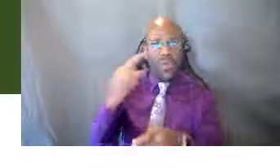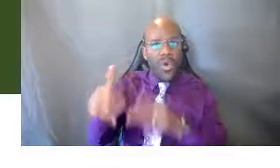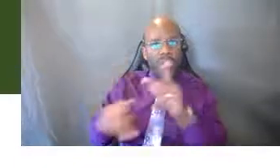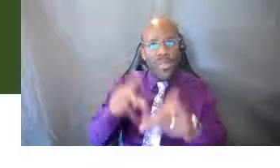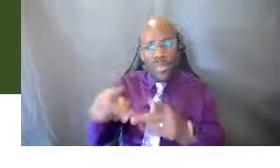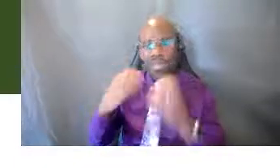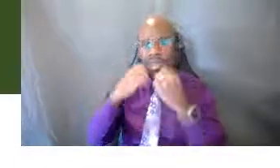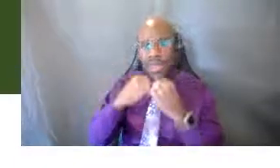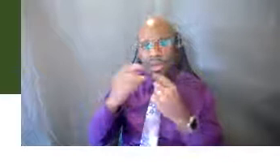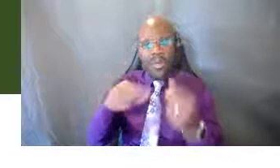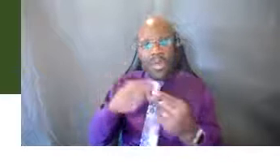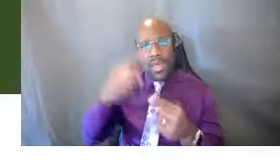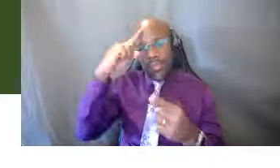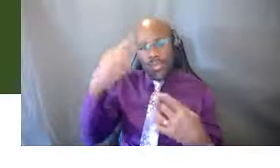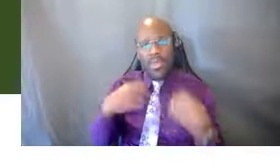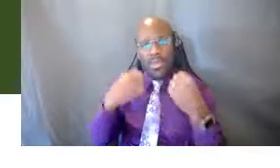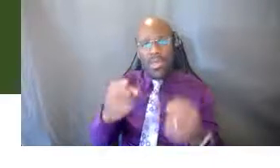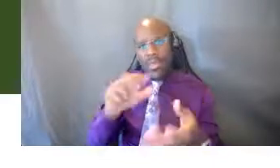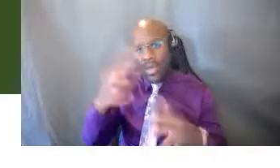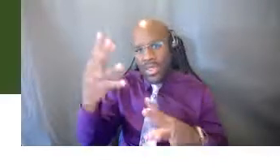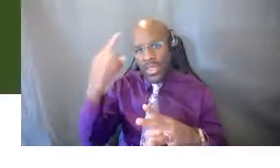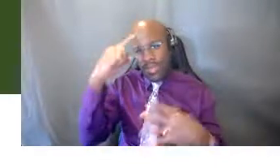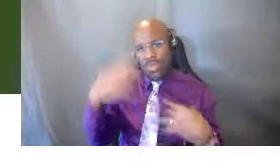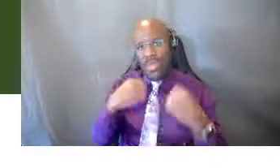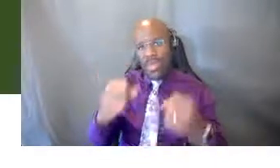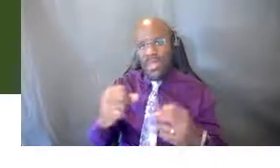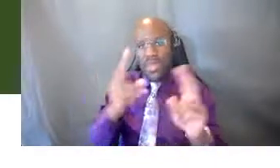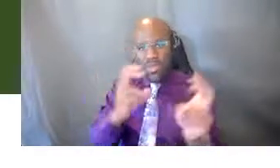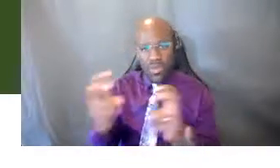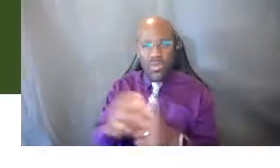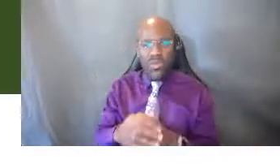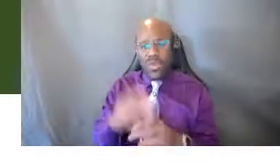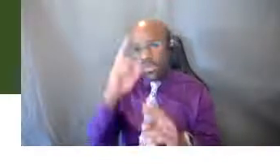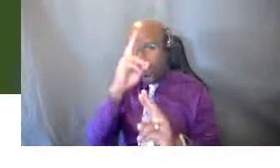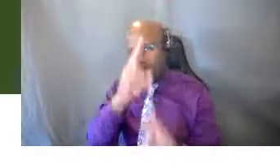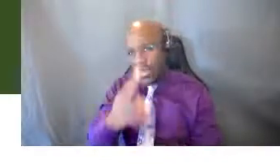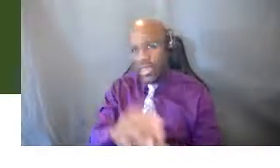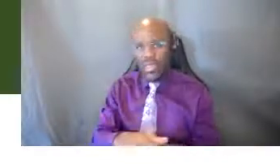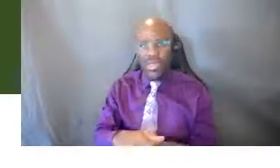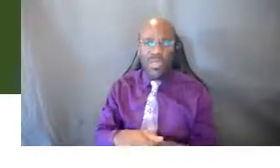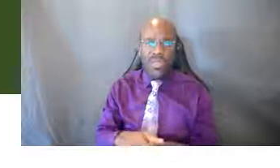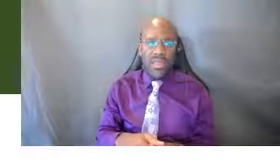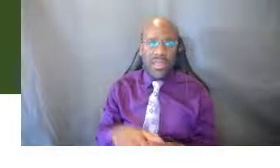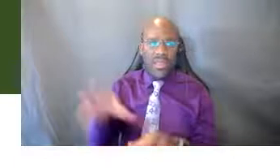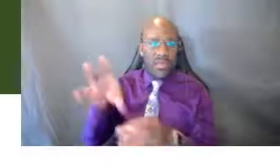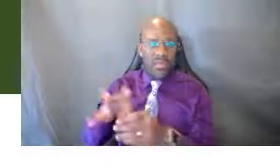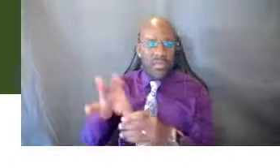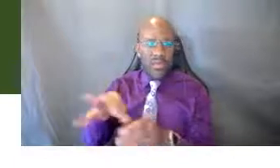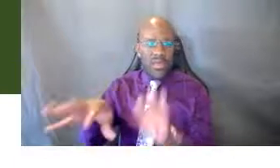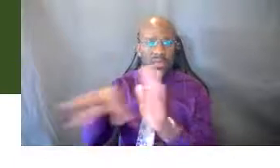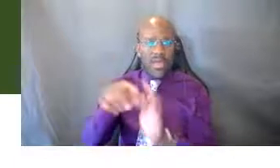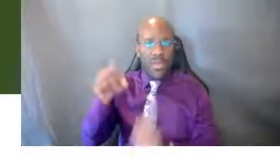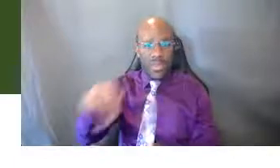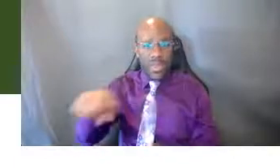about mental health crisis response. Election for county